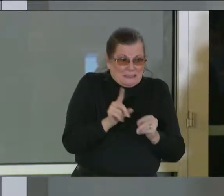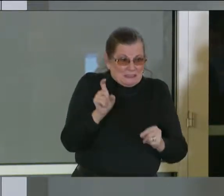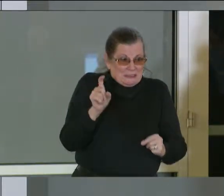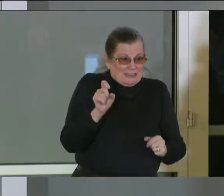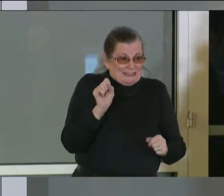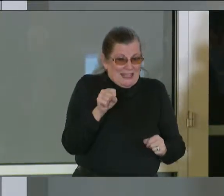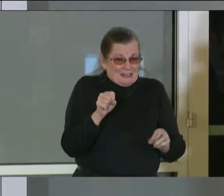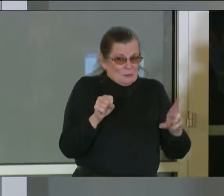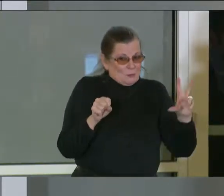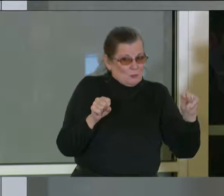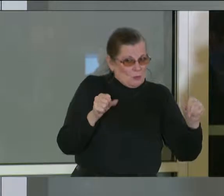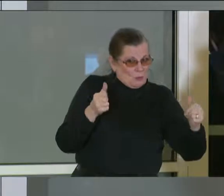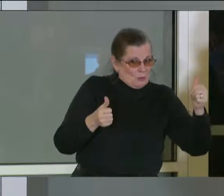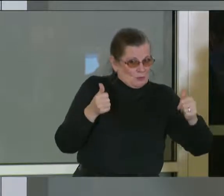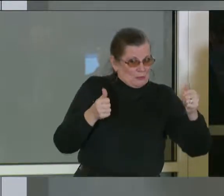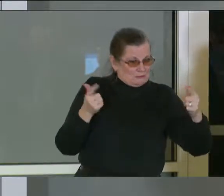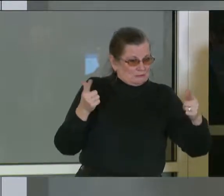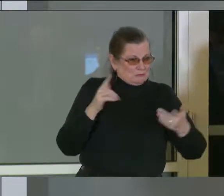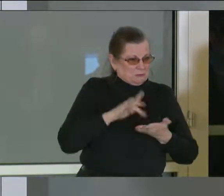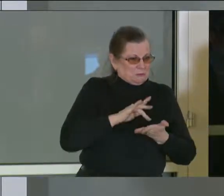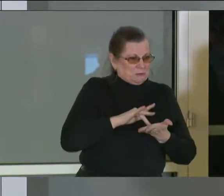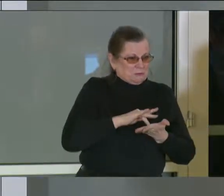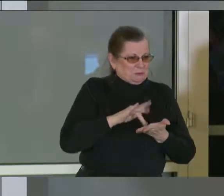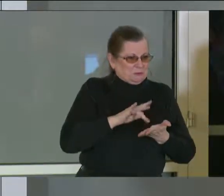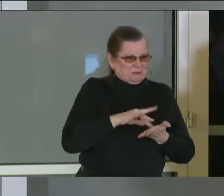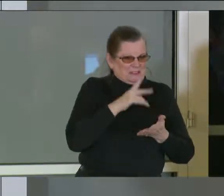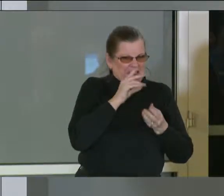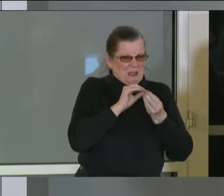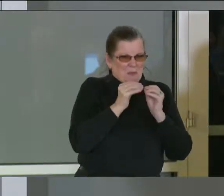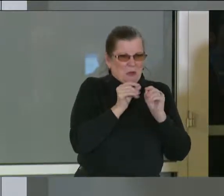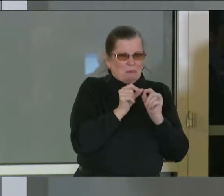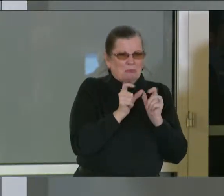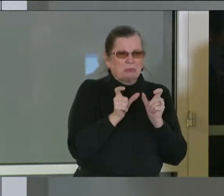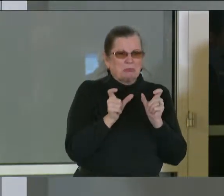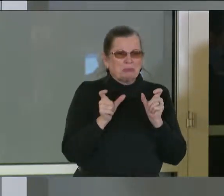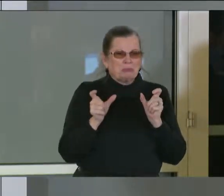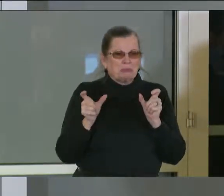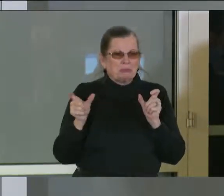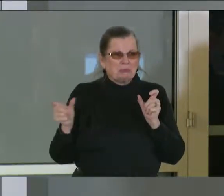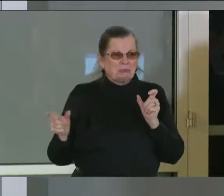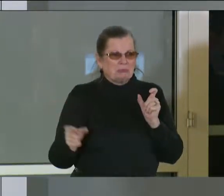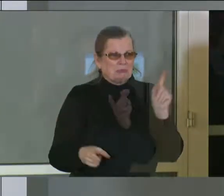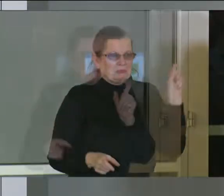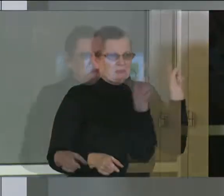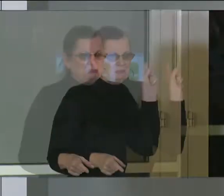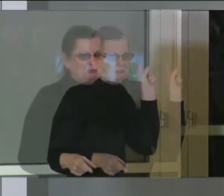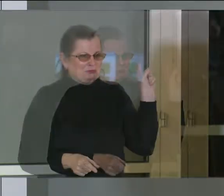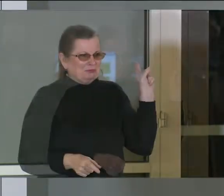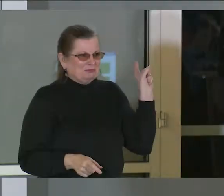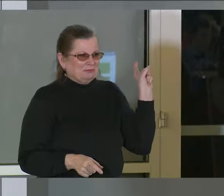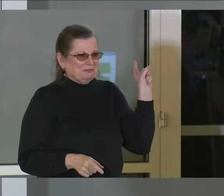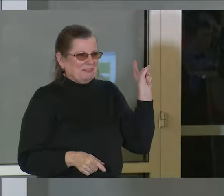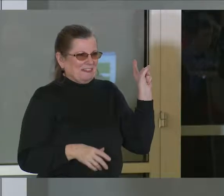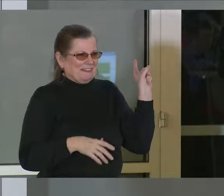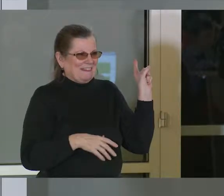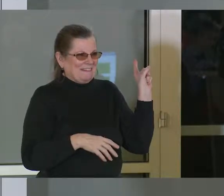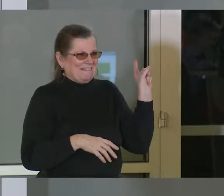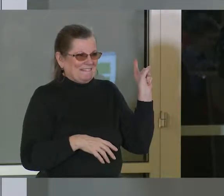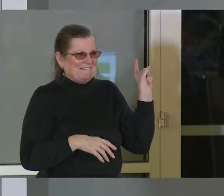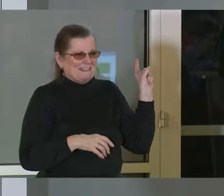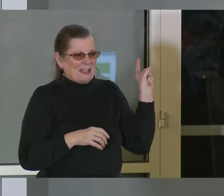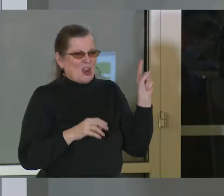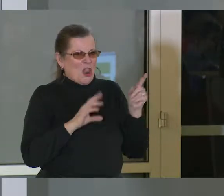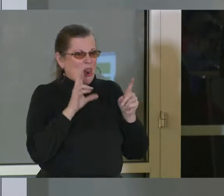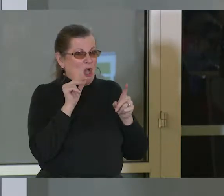past 2 forums that we've held, majority of the participants have been first-time participants. So we're very excited to